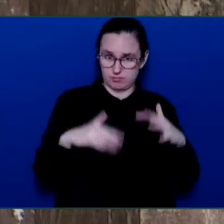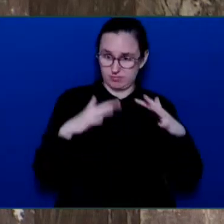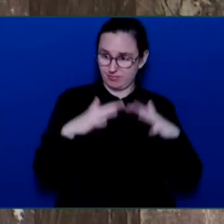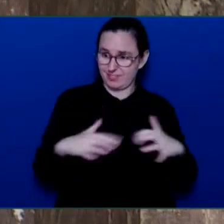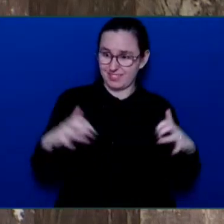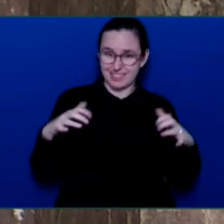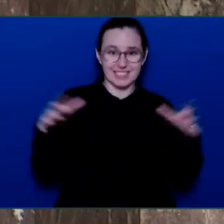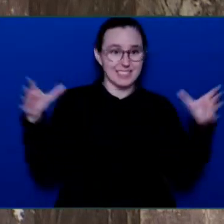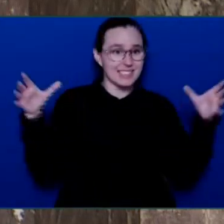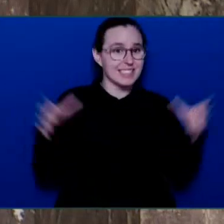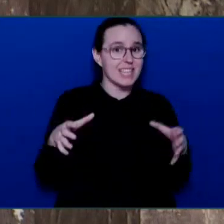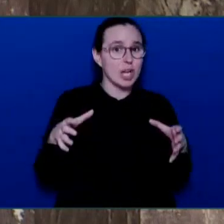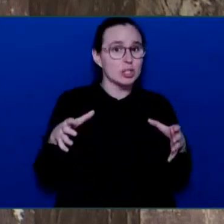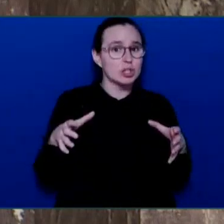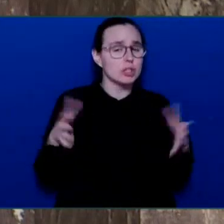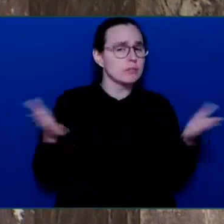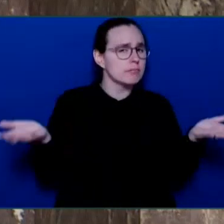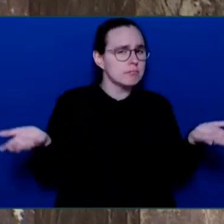time, Honourable Speaker.